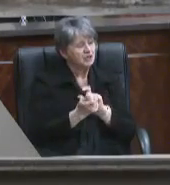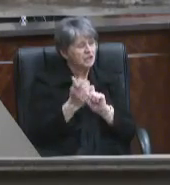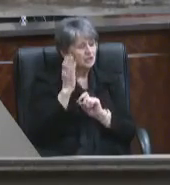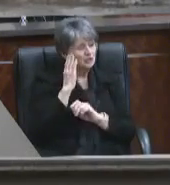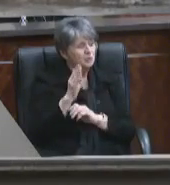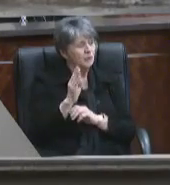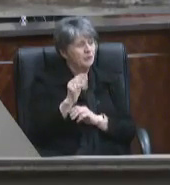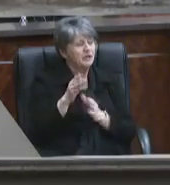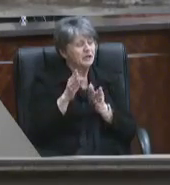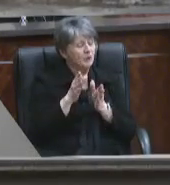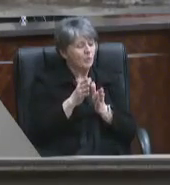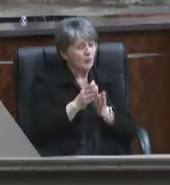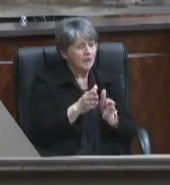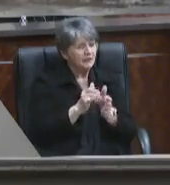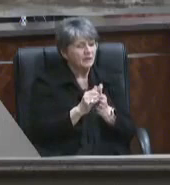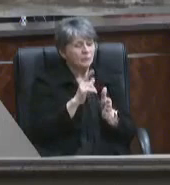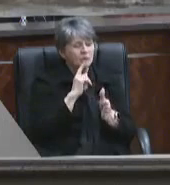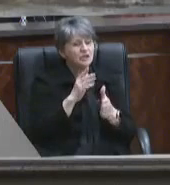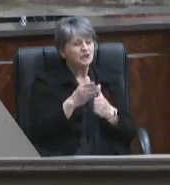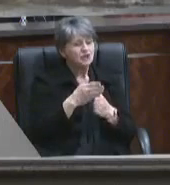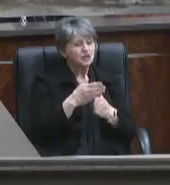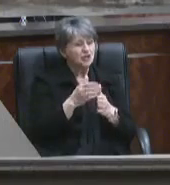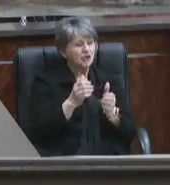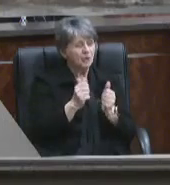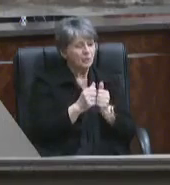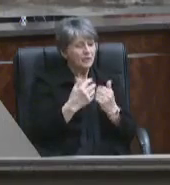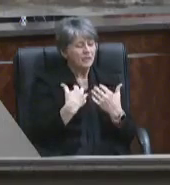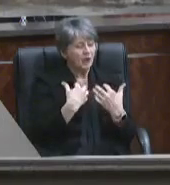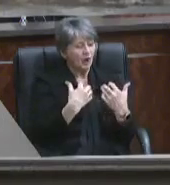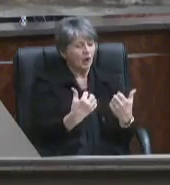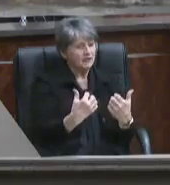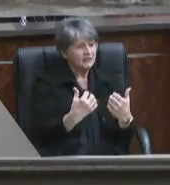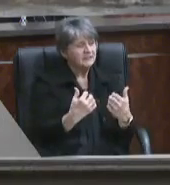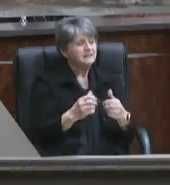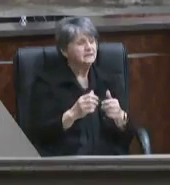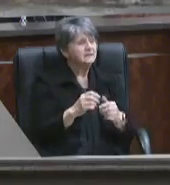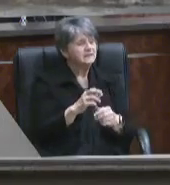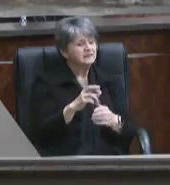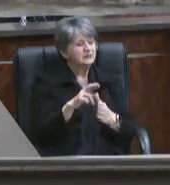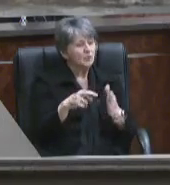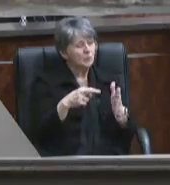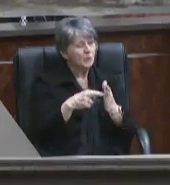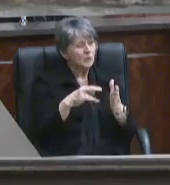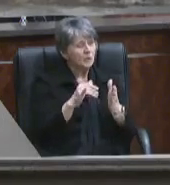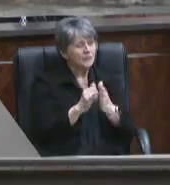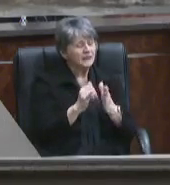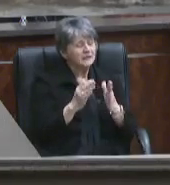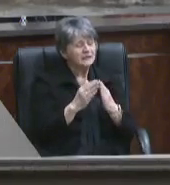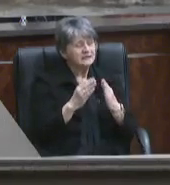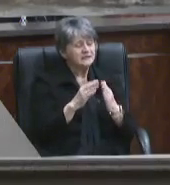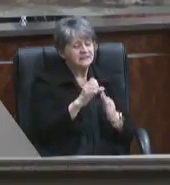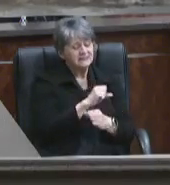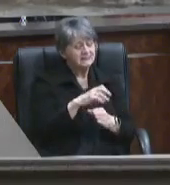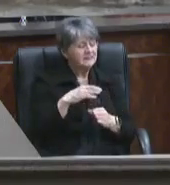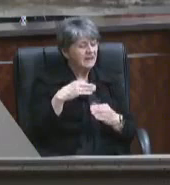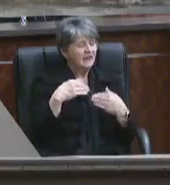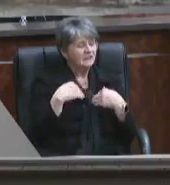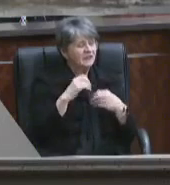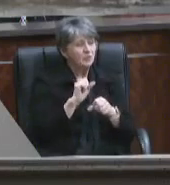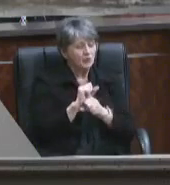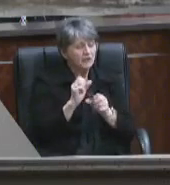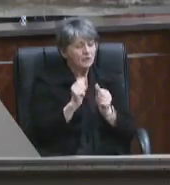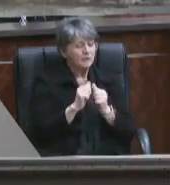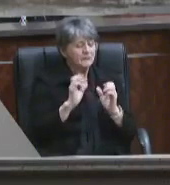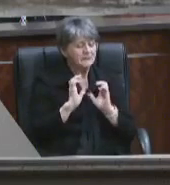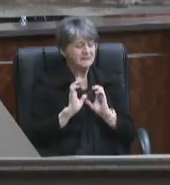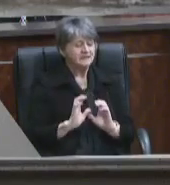will really share with our viewing audience the tremendous role that the city staff plays in working with our citizens to make